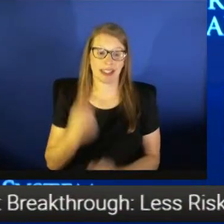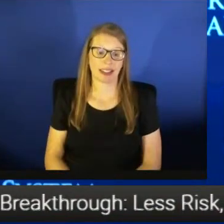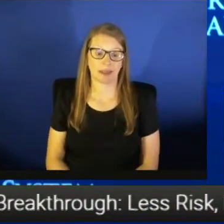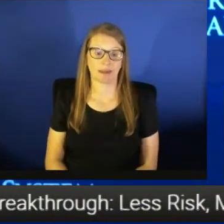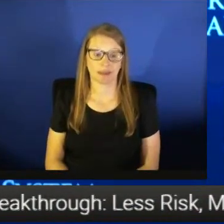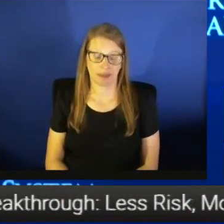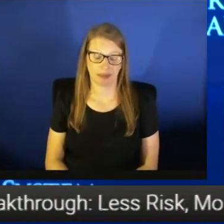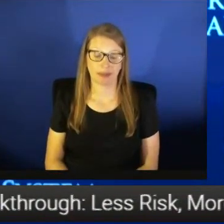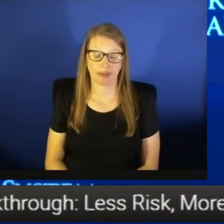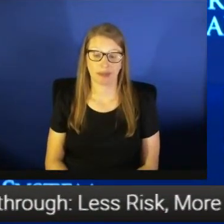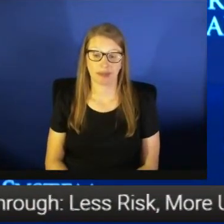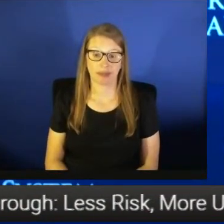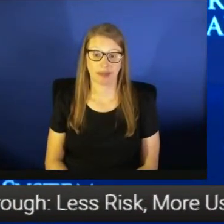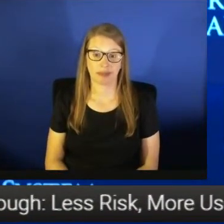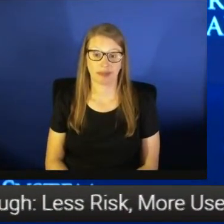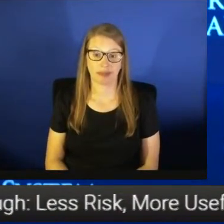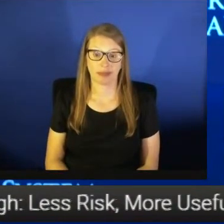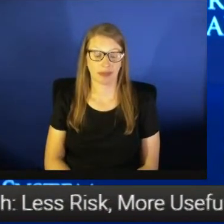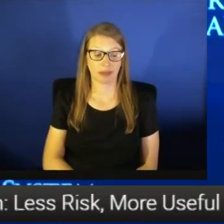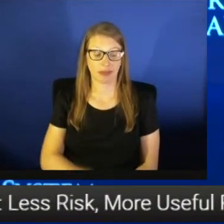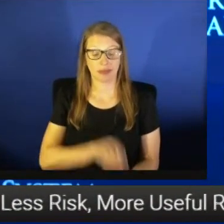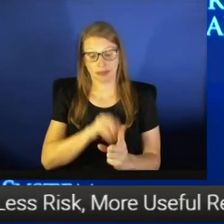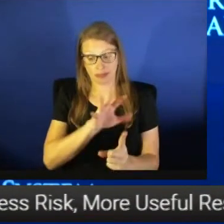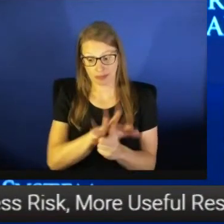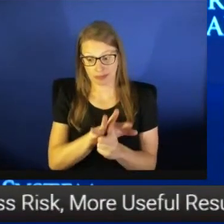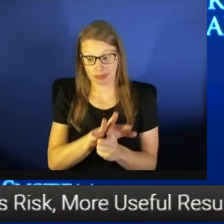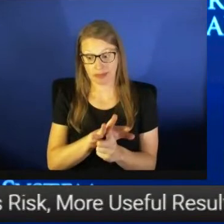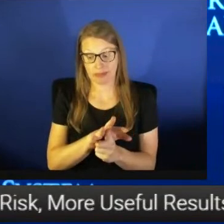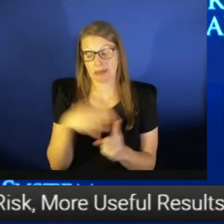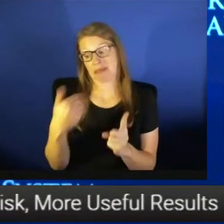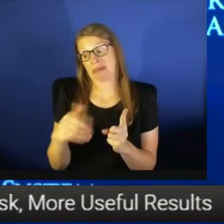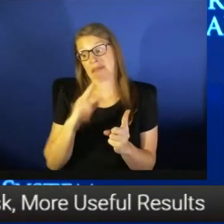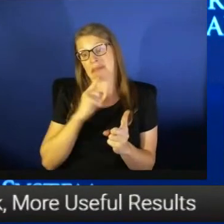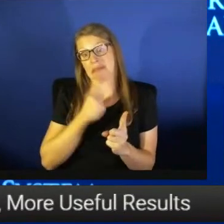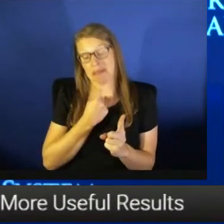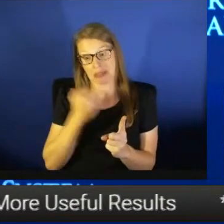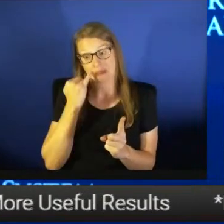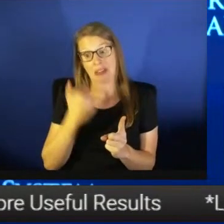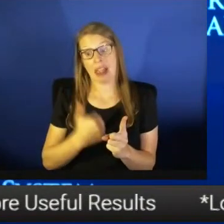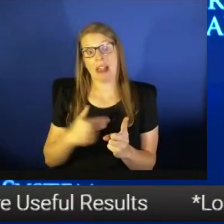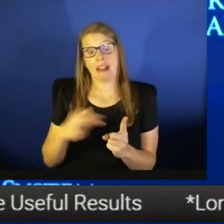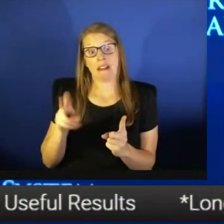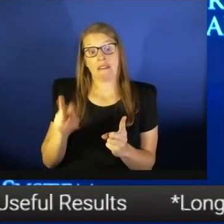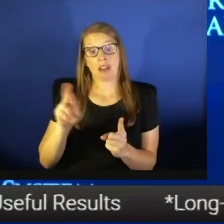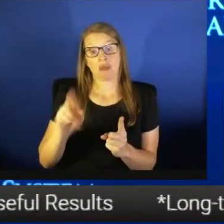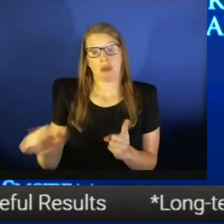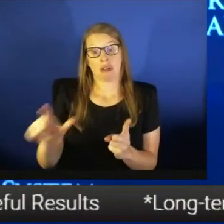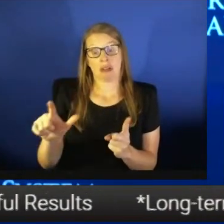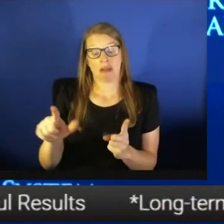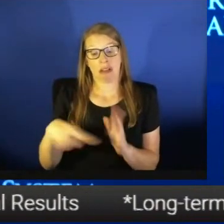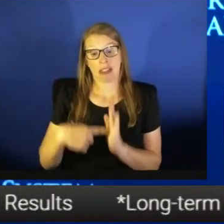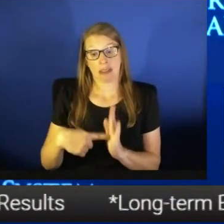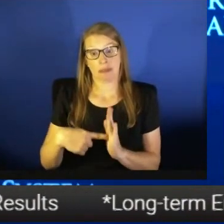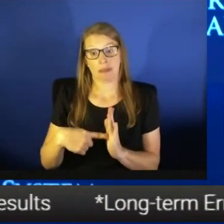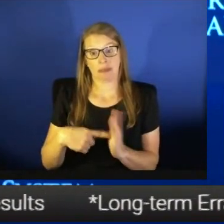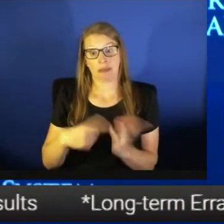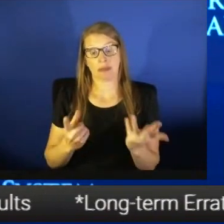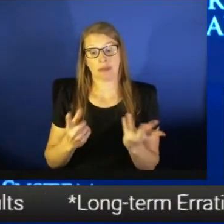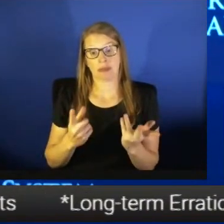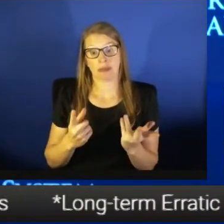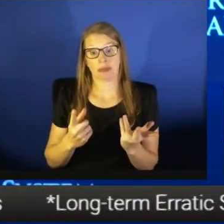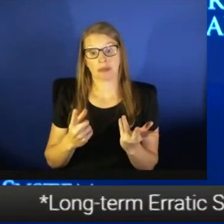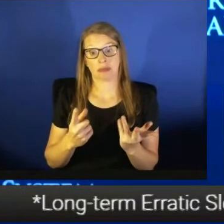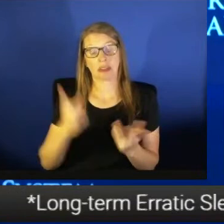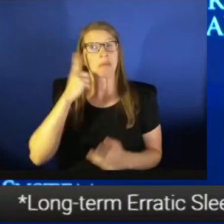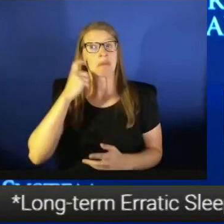to take exposures seriously when you have viral symptoms. Consider it to be COVID until